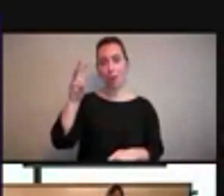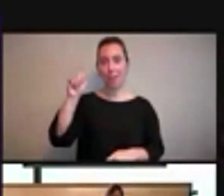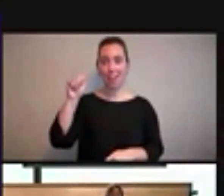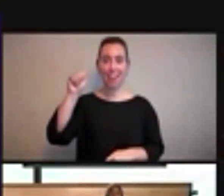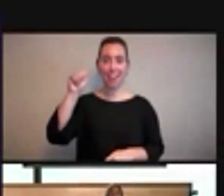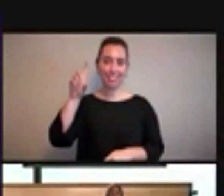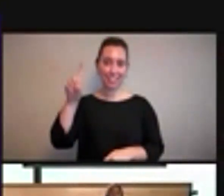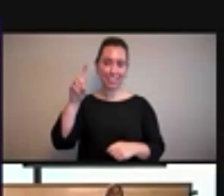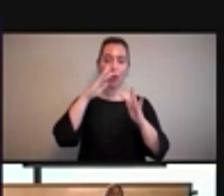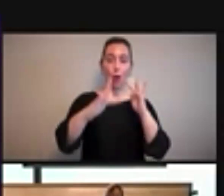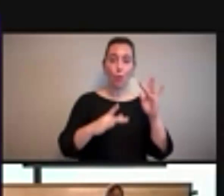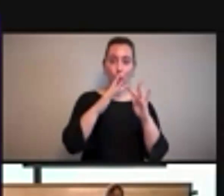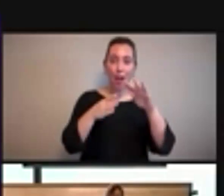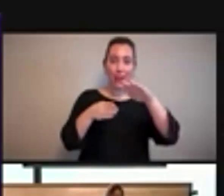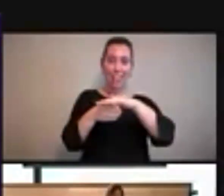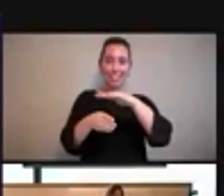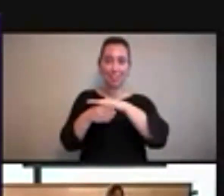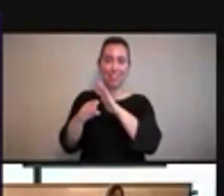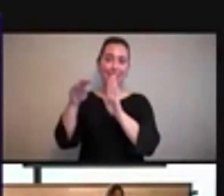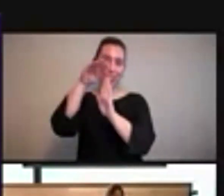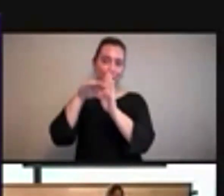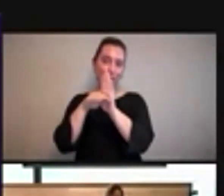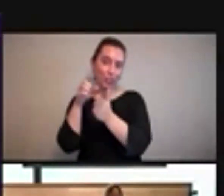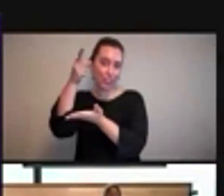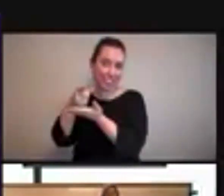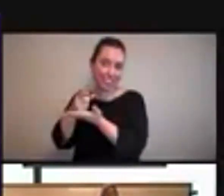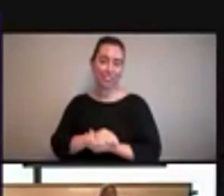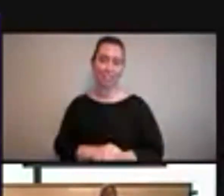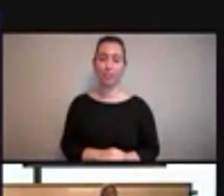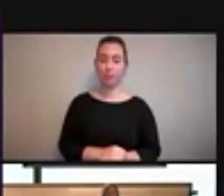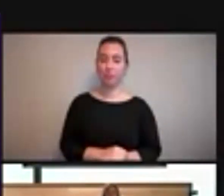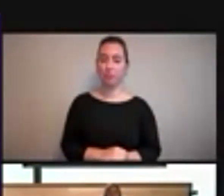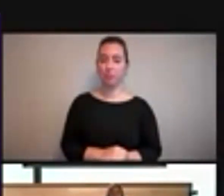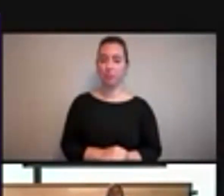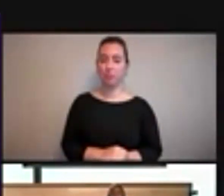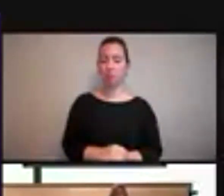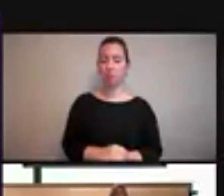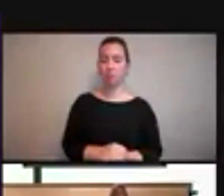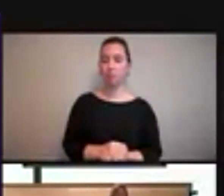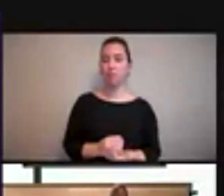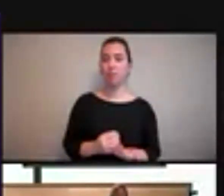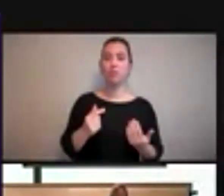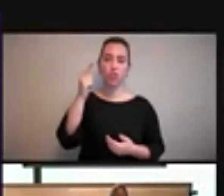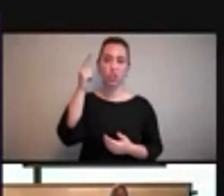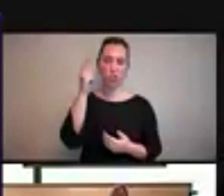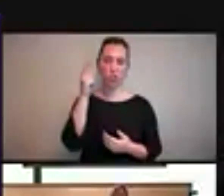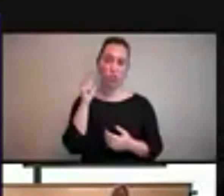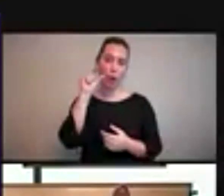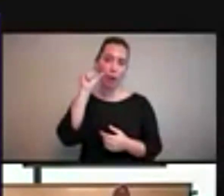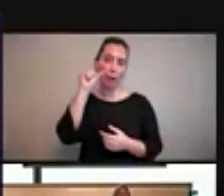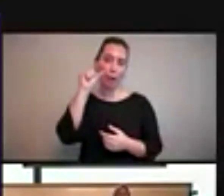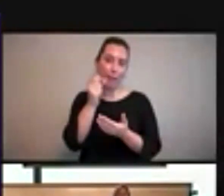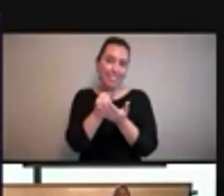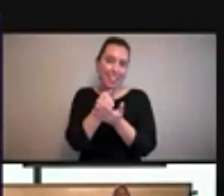doing. I'll start with some housekeeping. We do provide live captions, as always, of the English content of